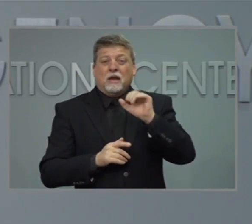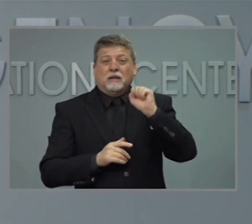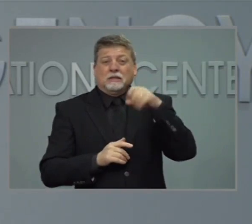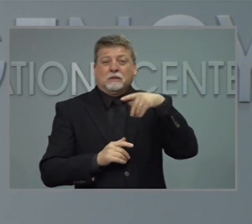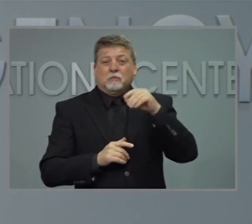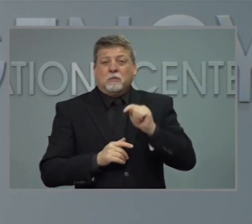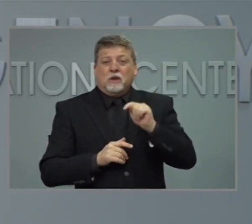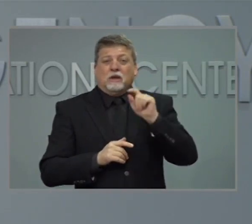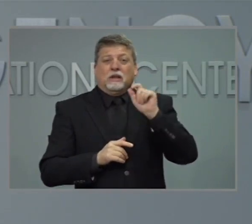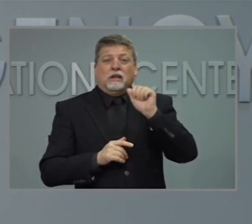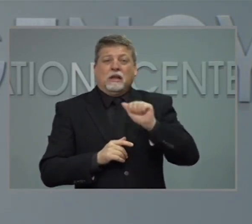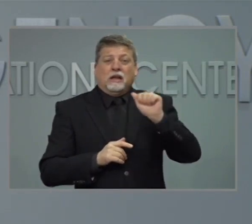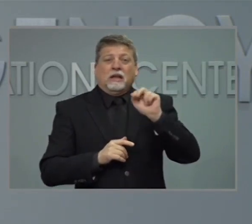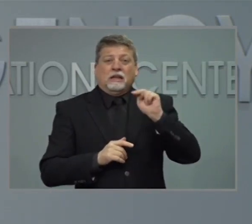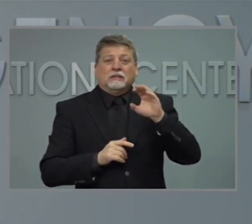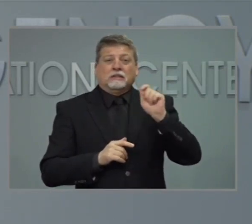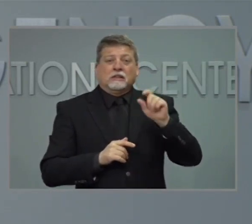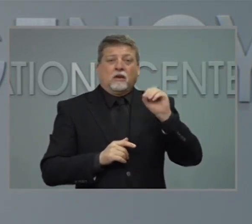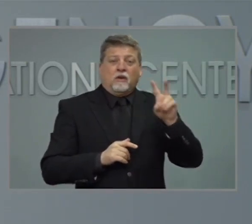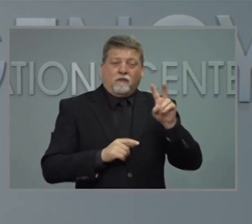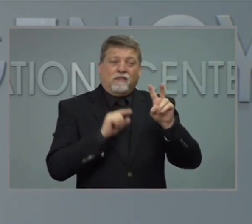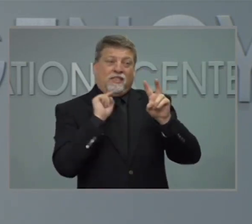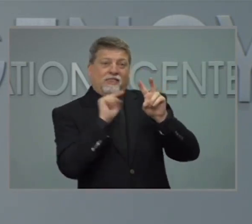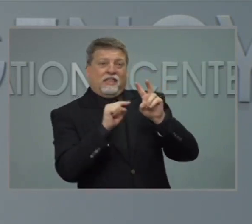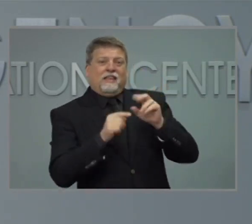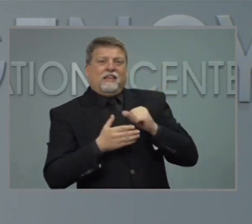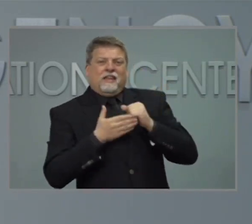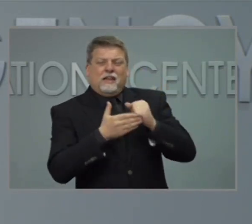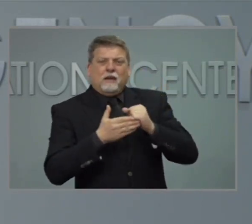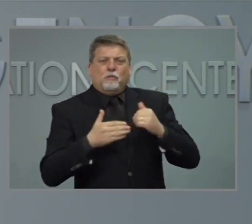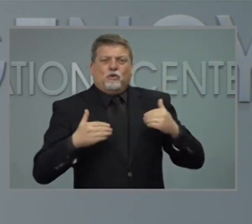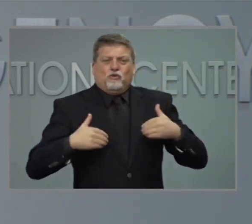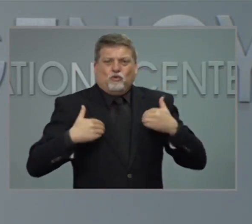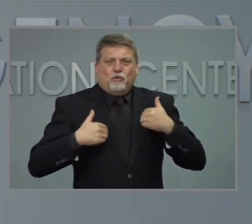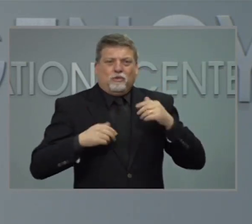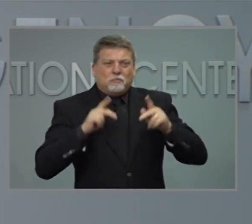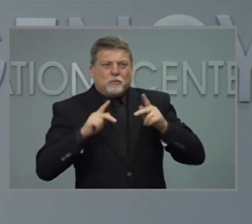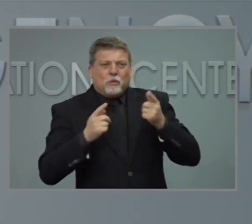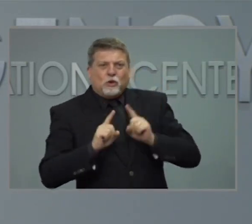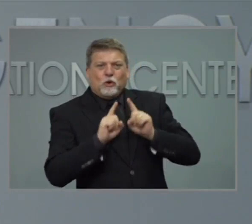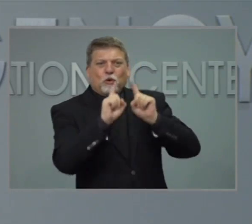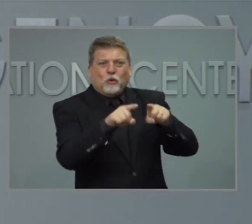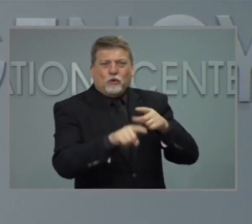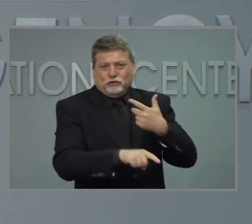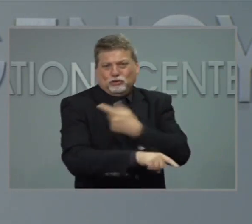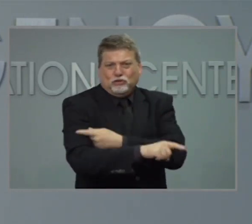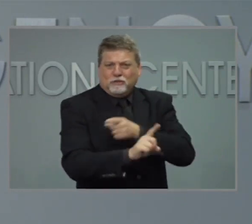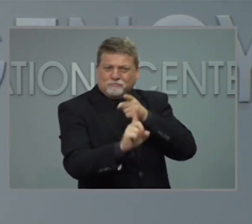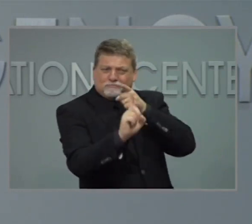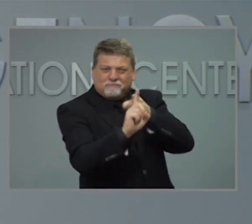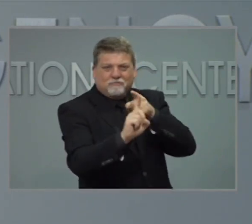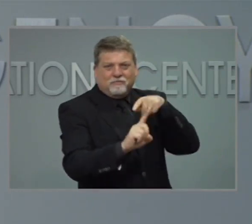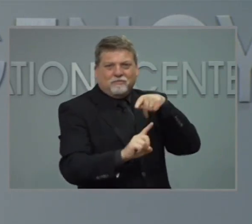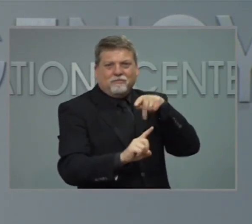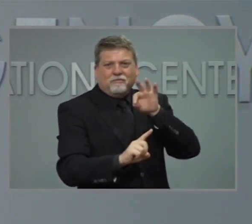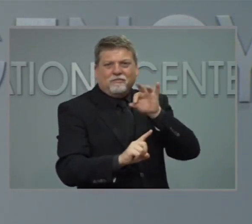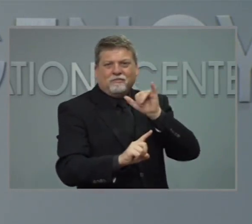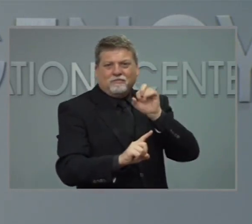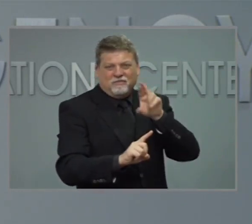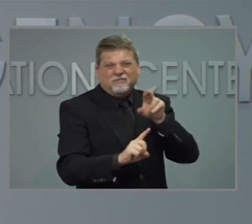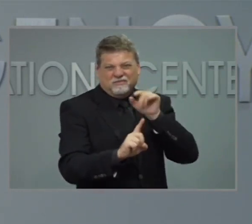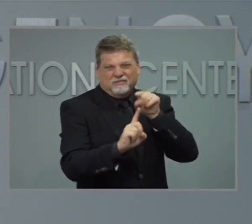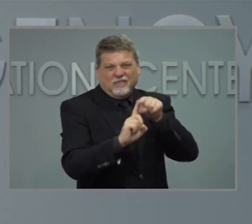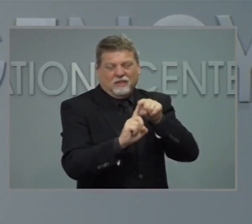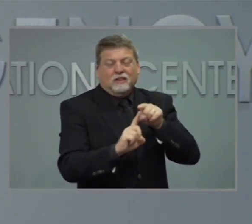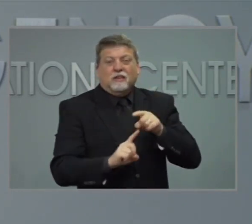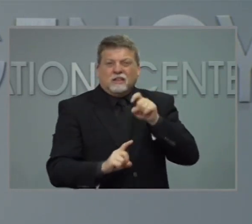myspot.nc.gov provides brand information to help young adults find where they can get their Pfizer vaccine shot. You can get more